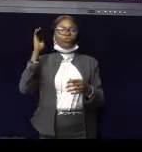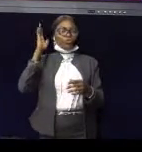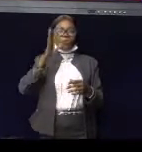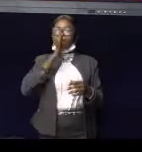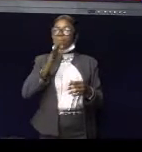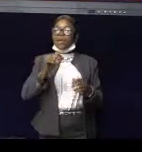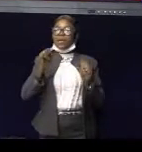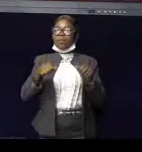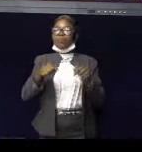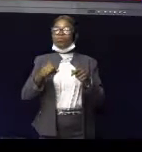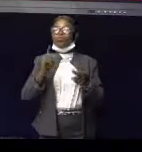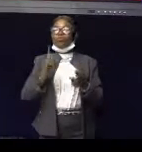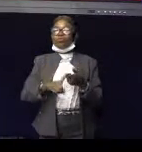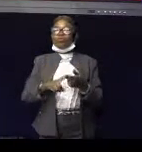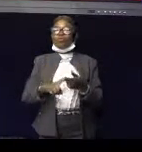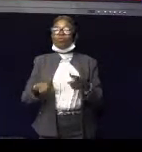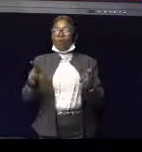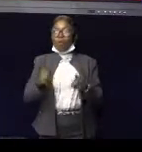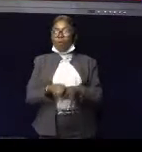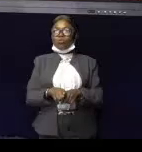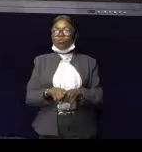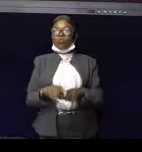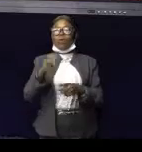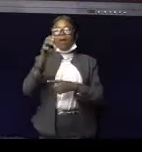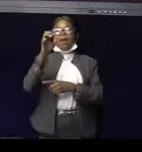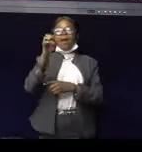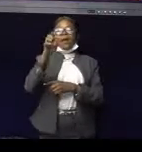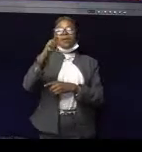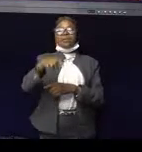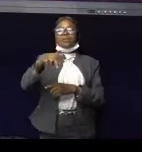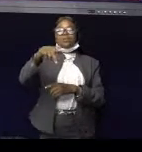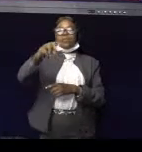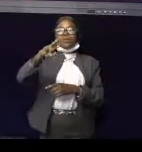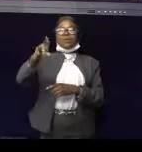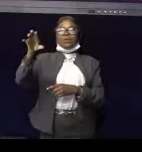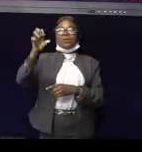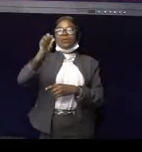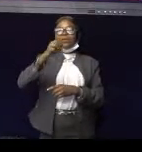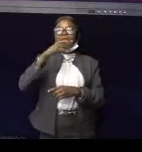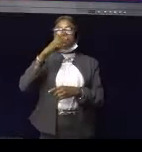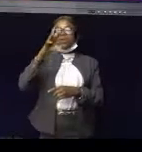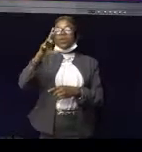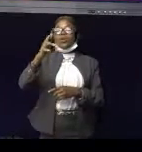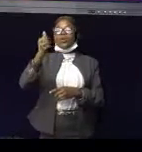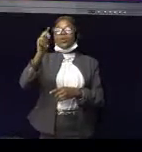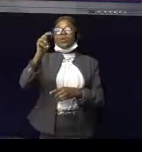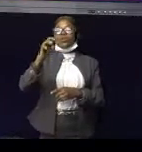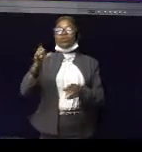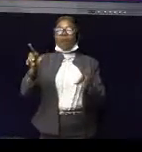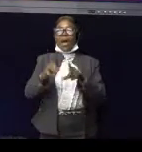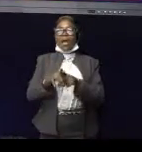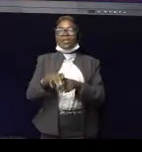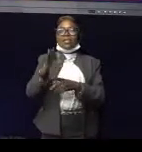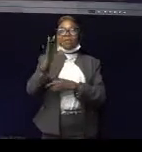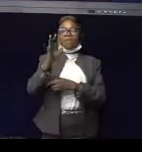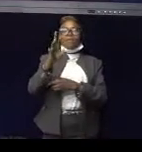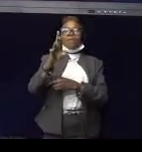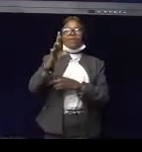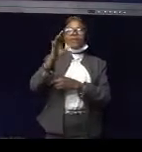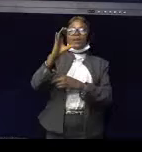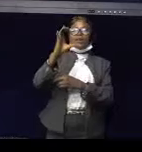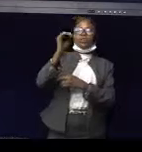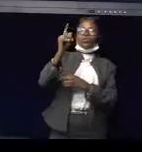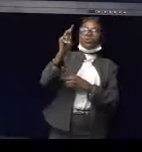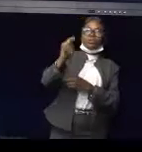express ratios as fractions. We have introduced this in the last lesson. We'll just continue that today. So let's